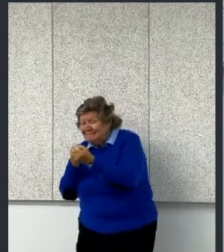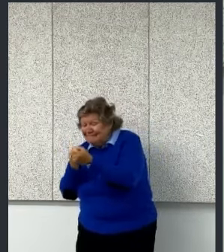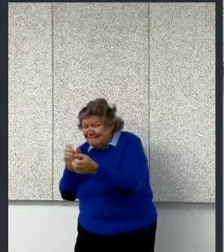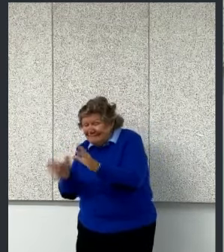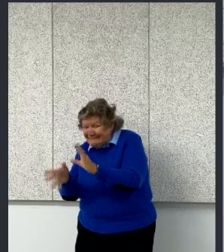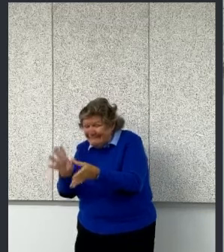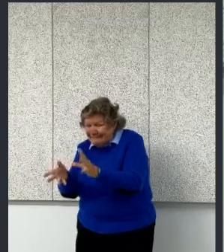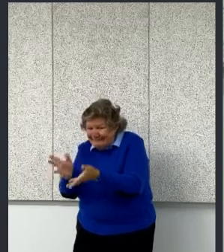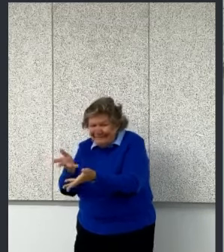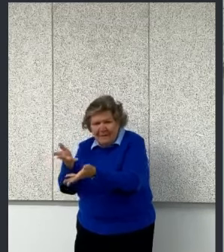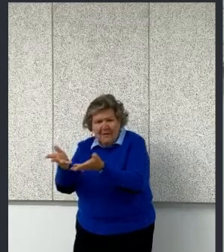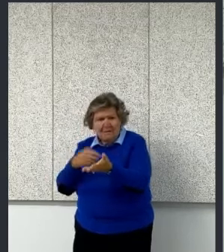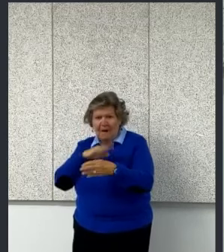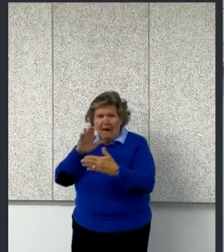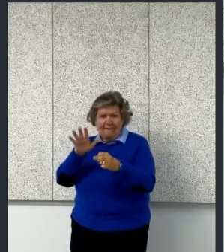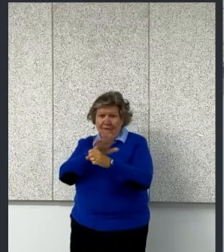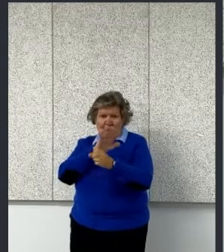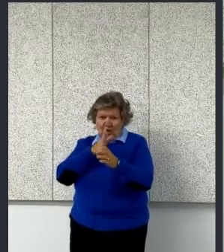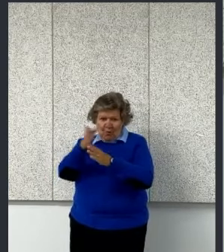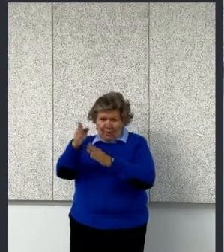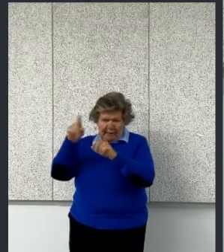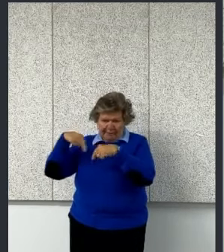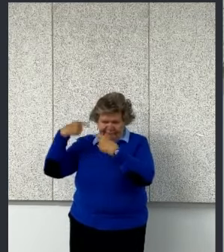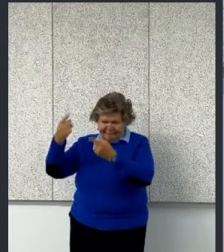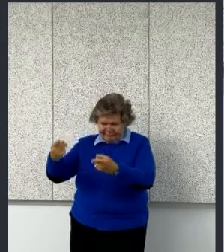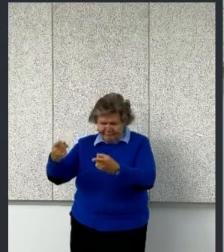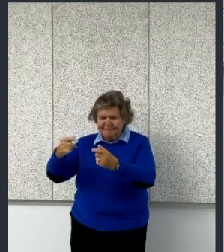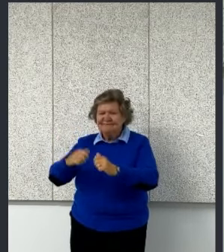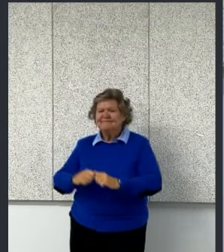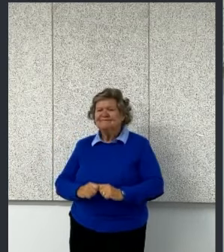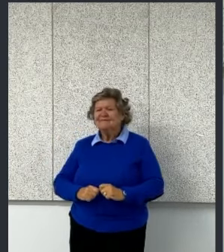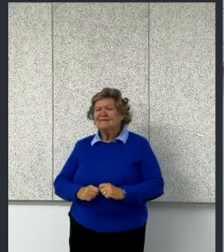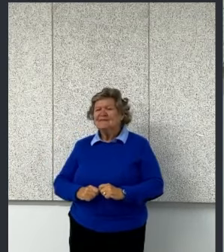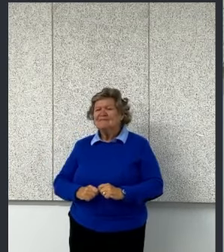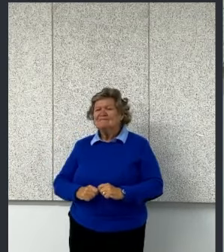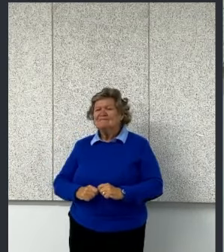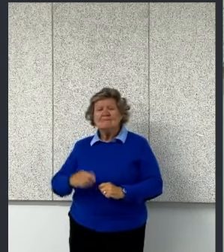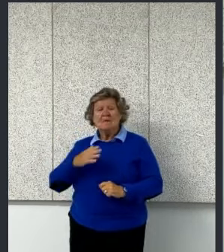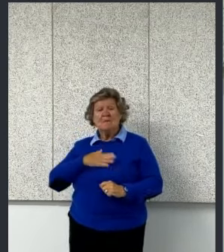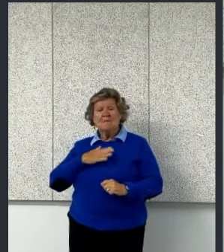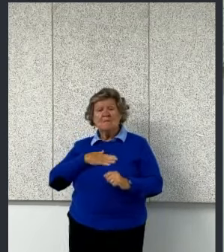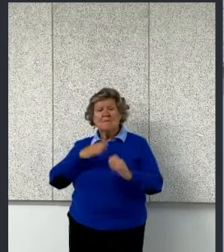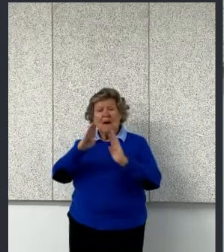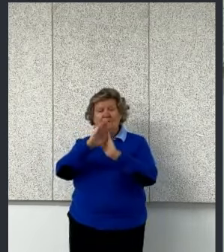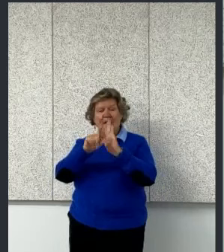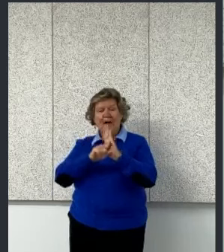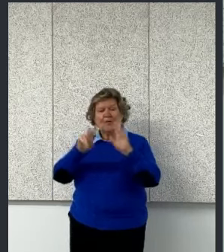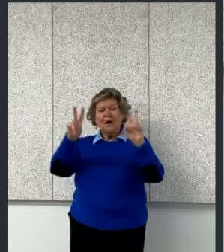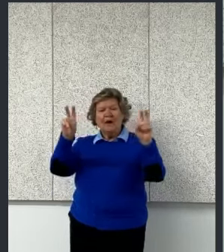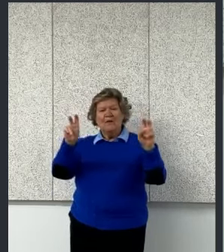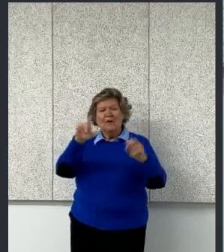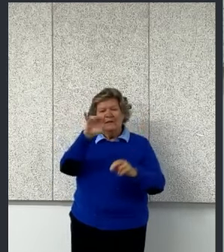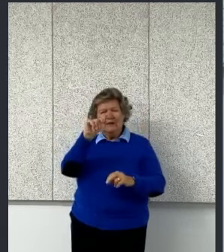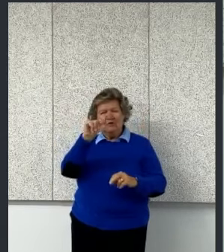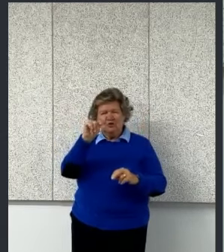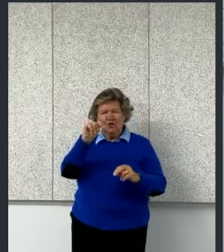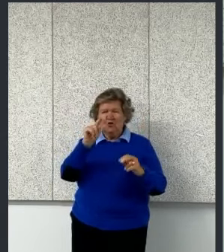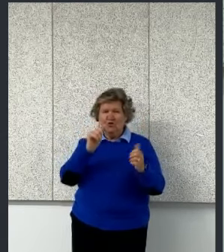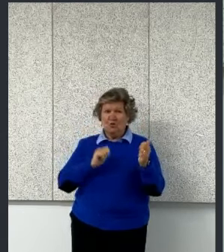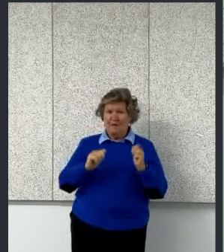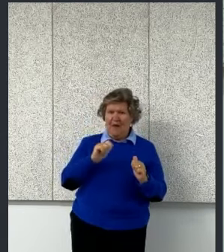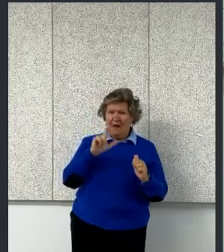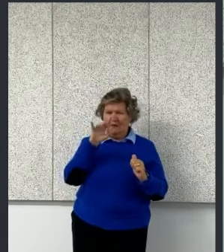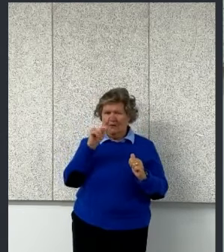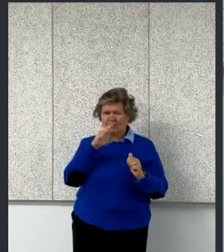kind of role my entire career, and my background is in dramatic literature and writing, and